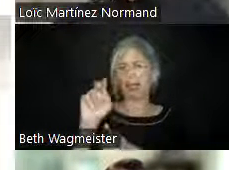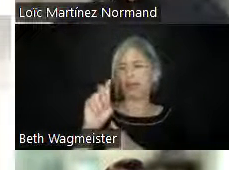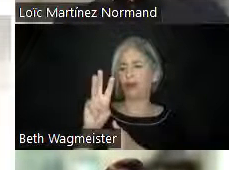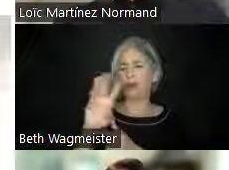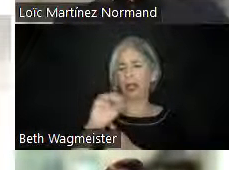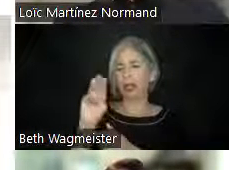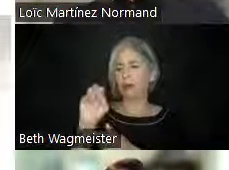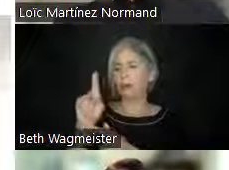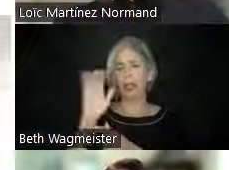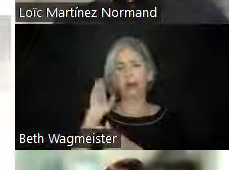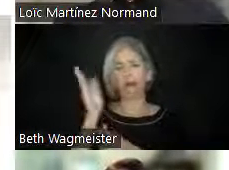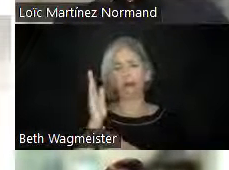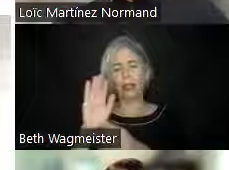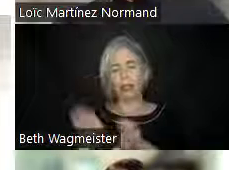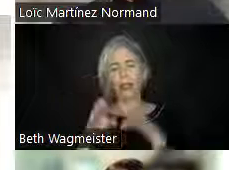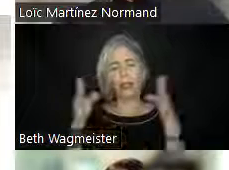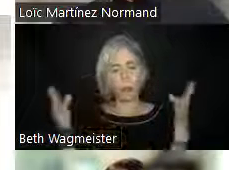the open